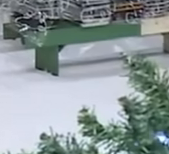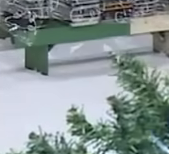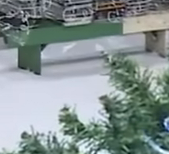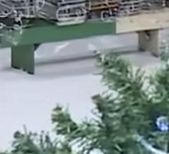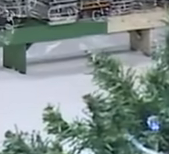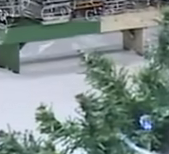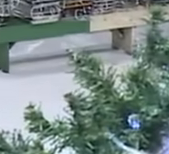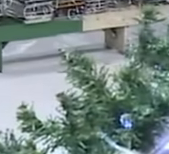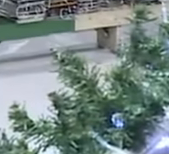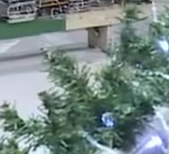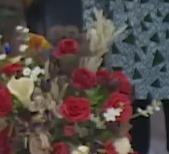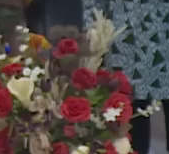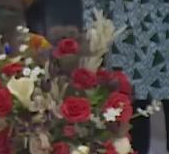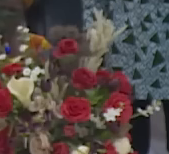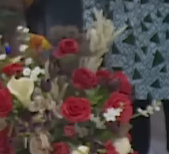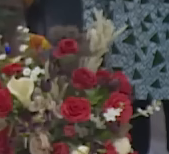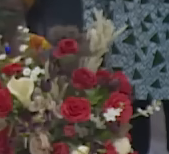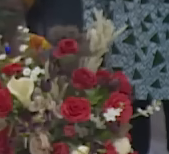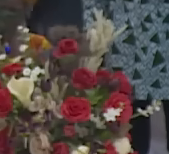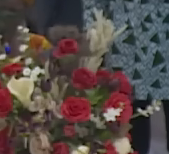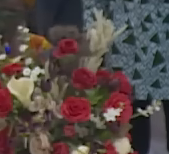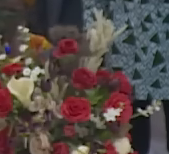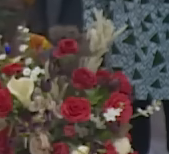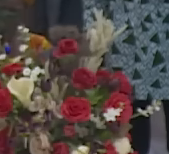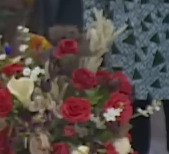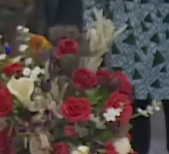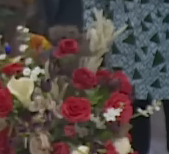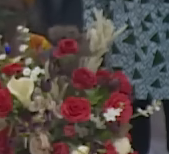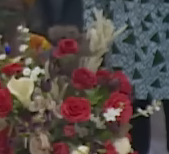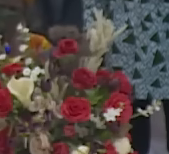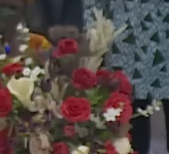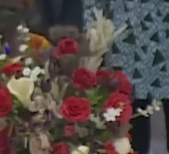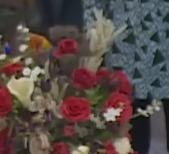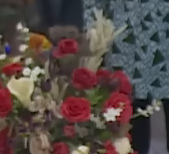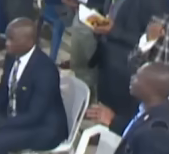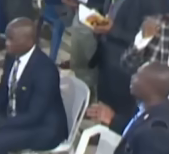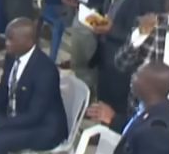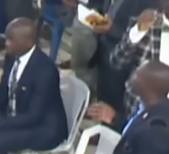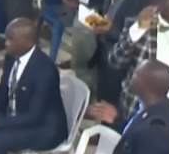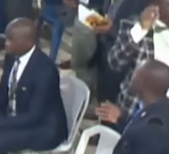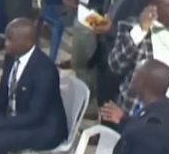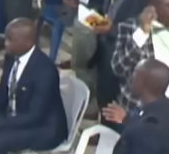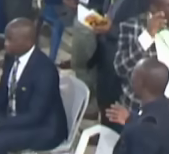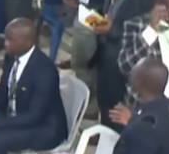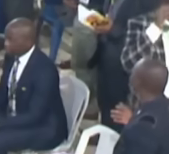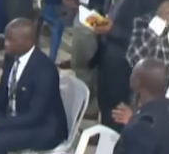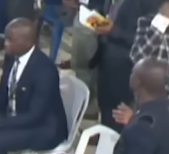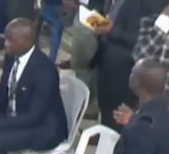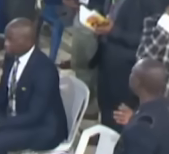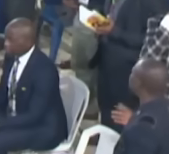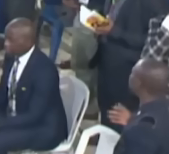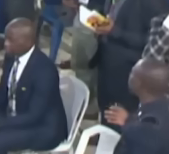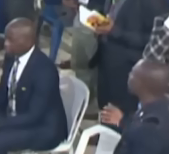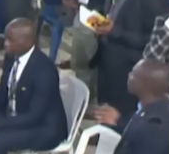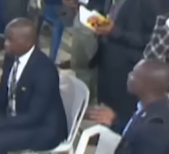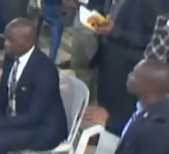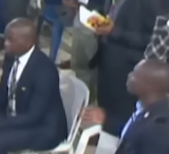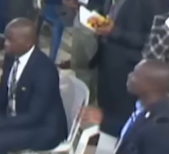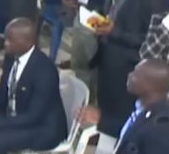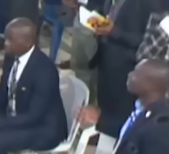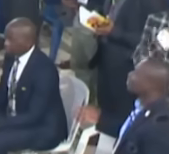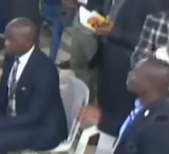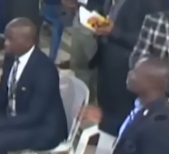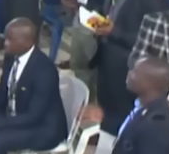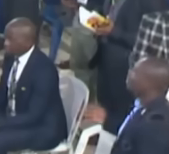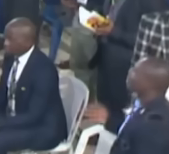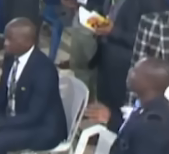ní gbogbo ọ̀nà. And when he has done it, you will not fail him. Nígbà tó bá ṣe tán, ò ní